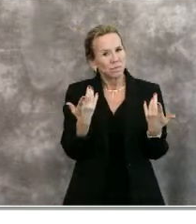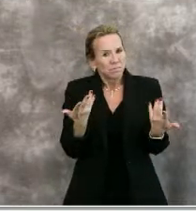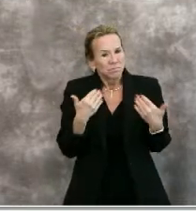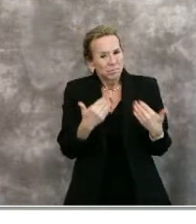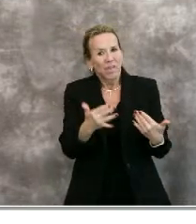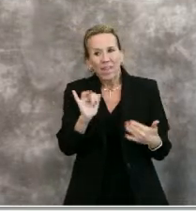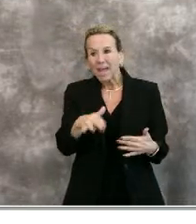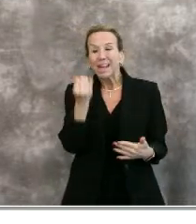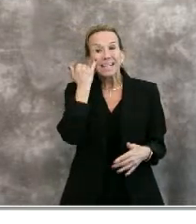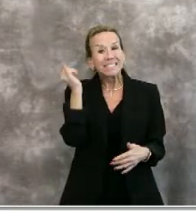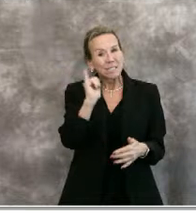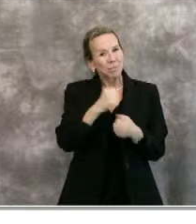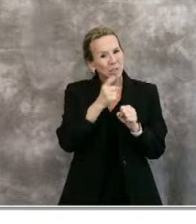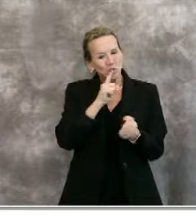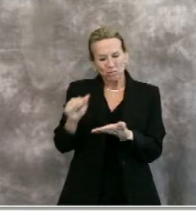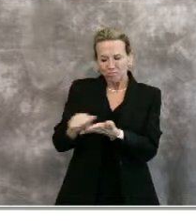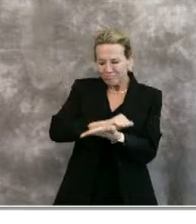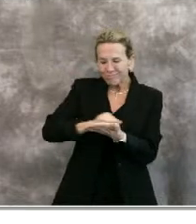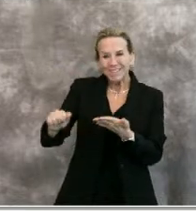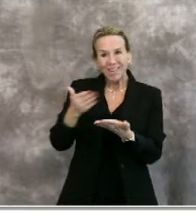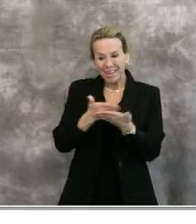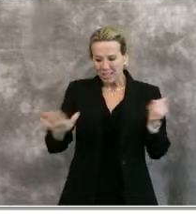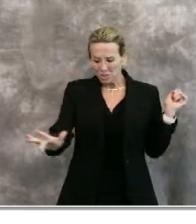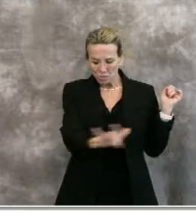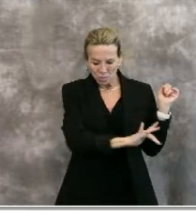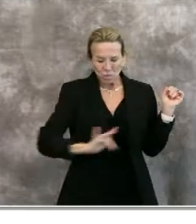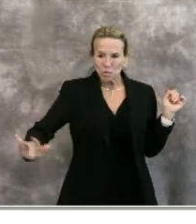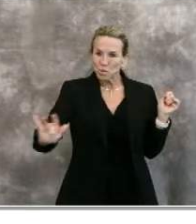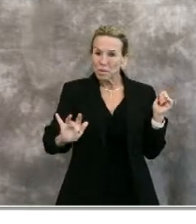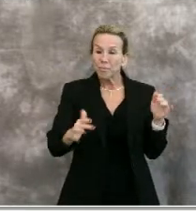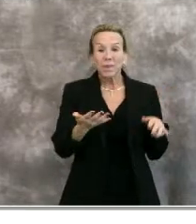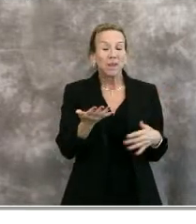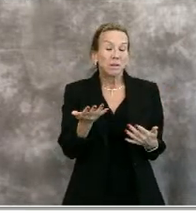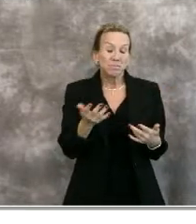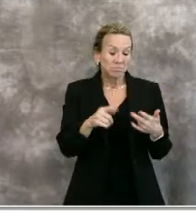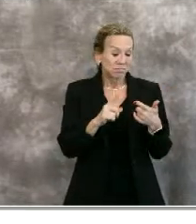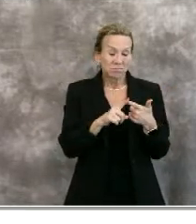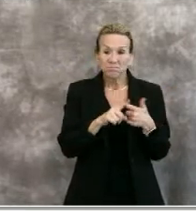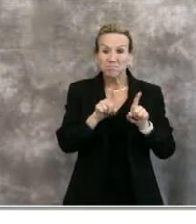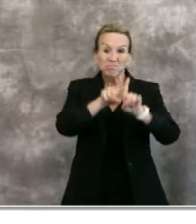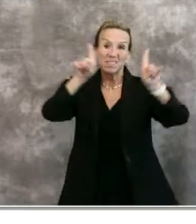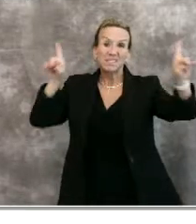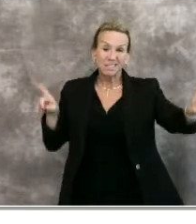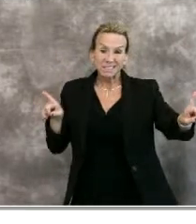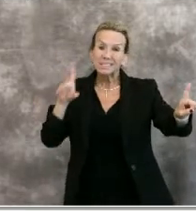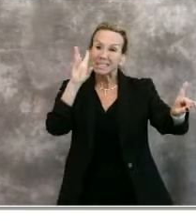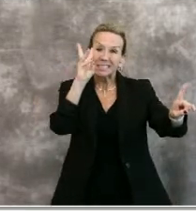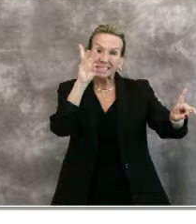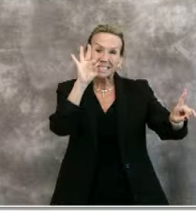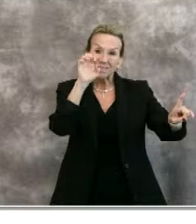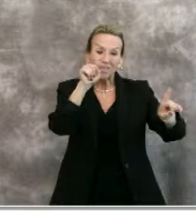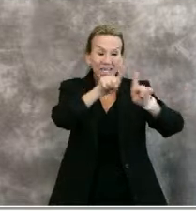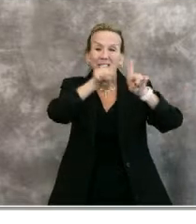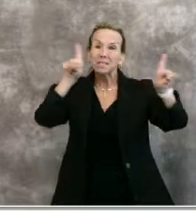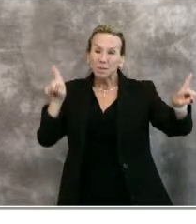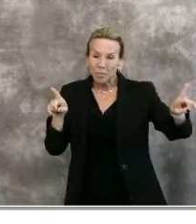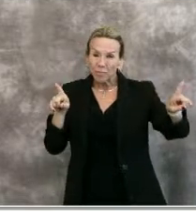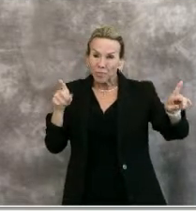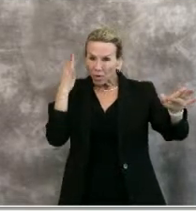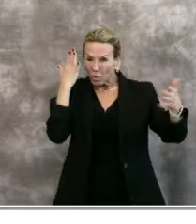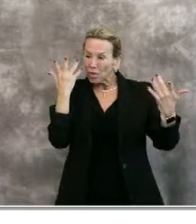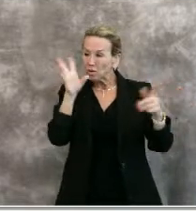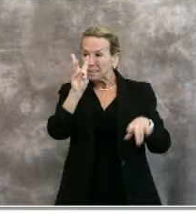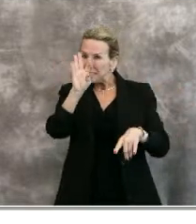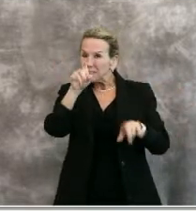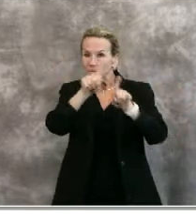practices, as well as sanitation. Keep 6 feet apart, or distancing, our physical distancing